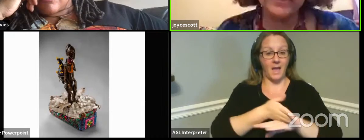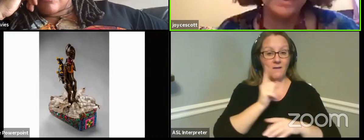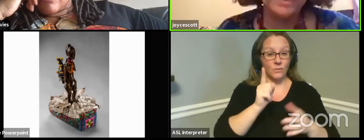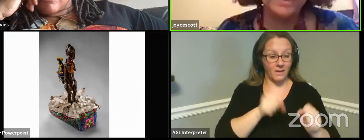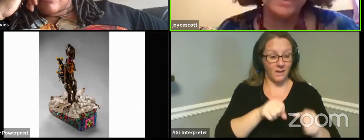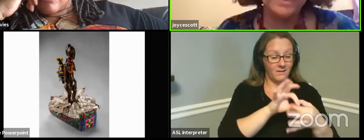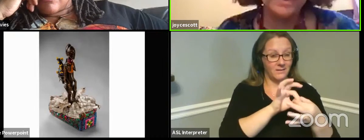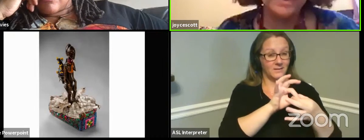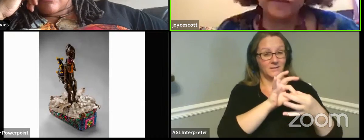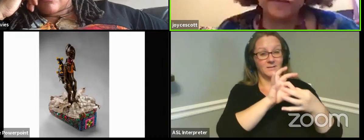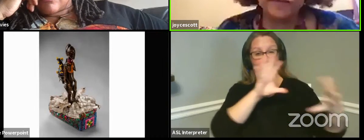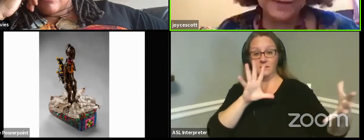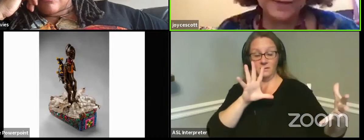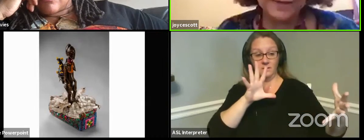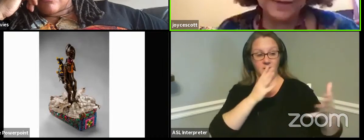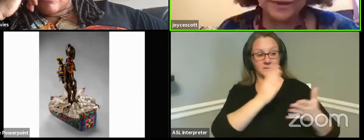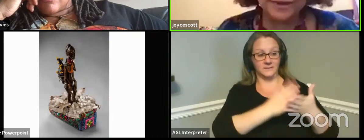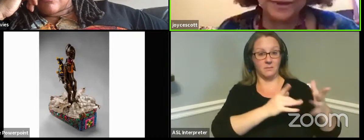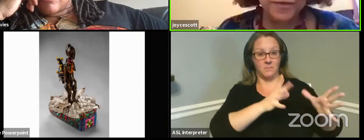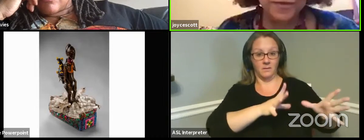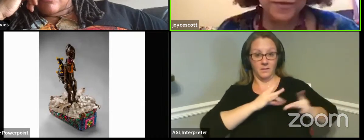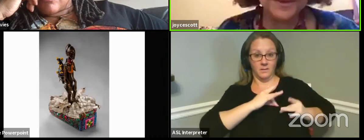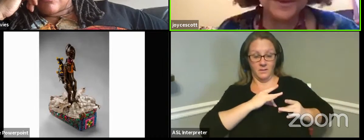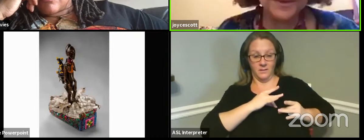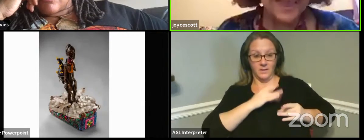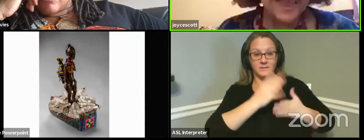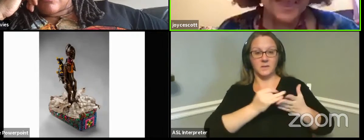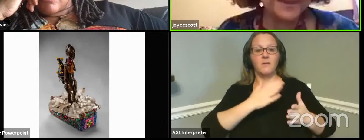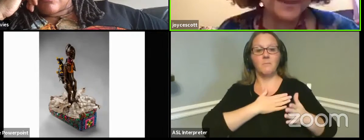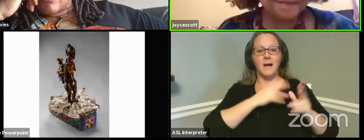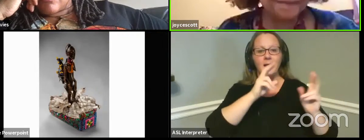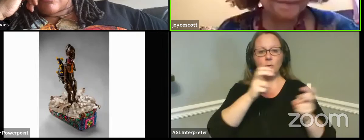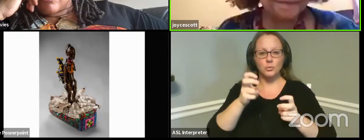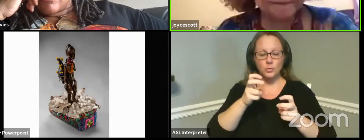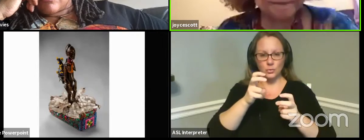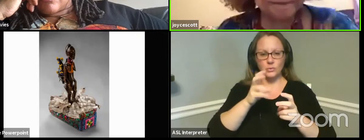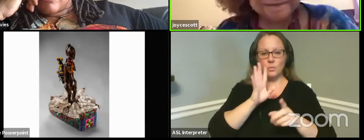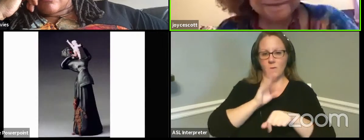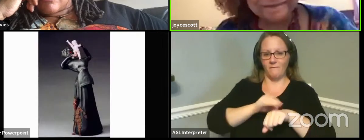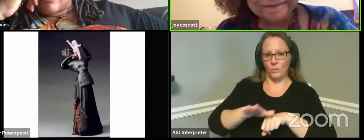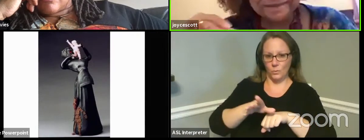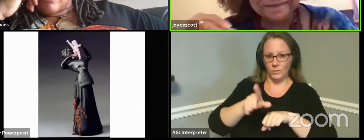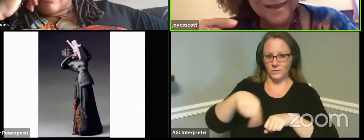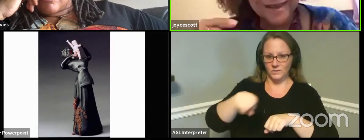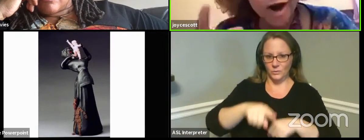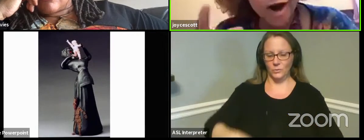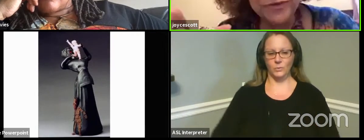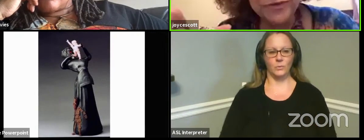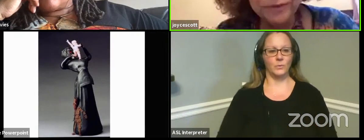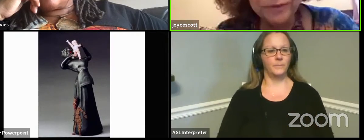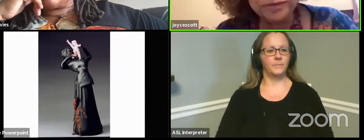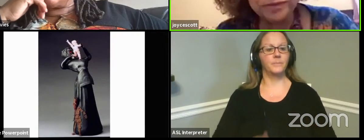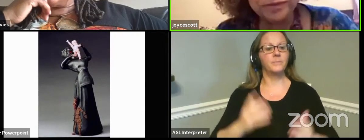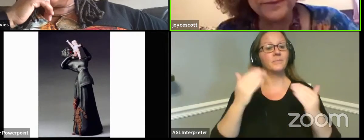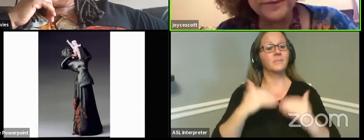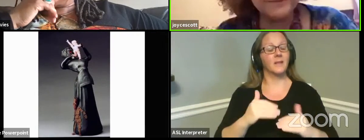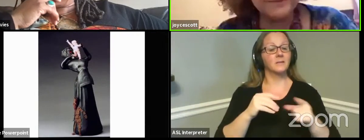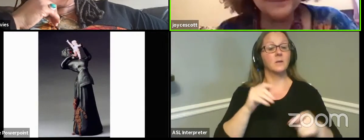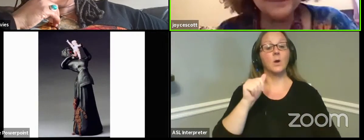the importance of the issues that I try to tackle in my work. Next. Artists are in a special